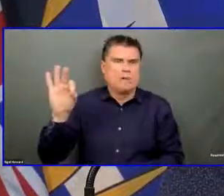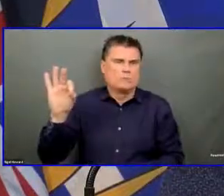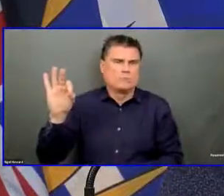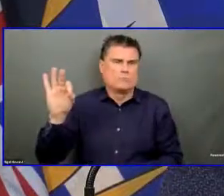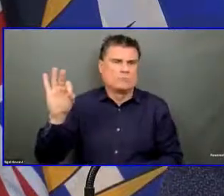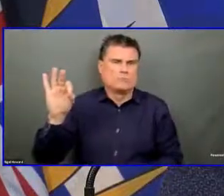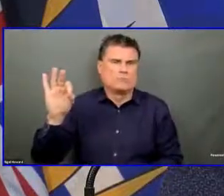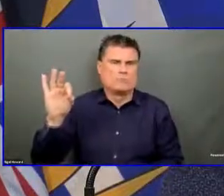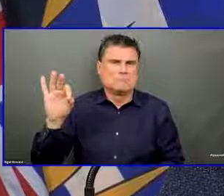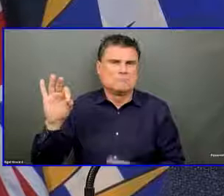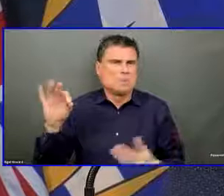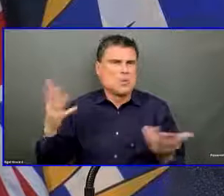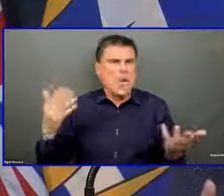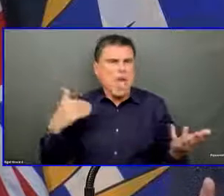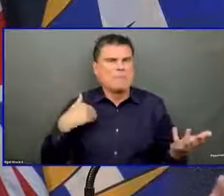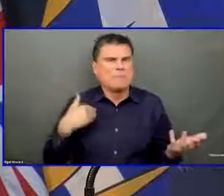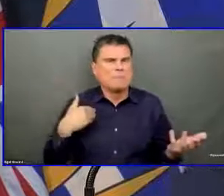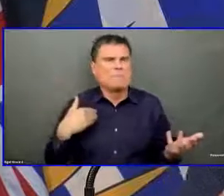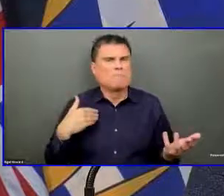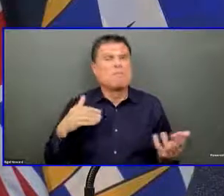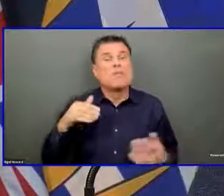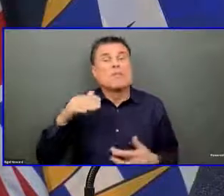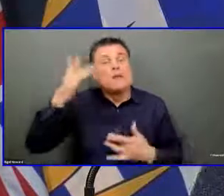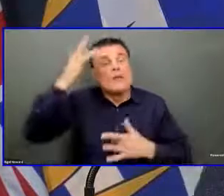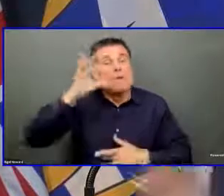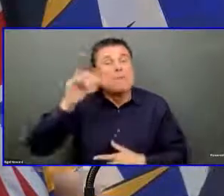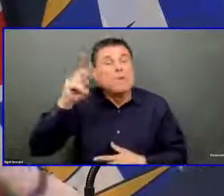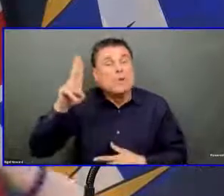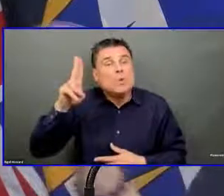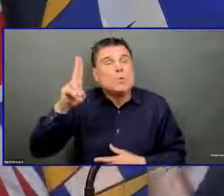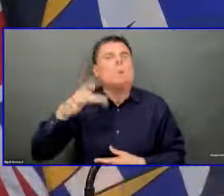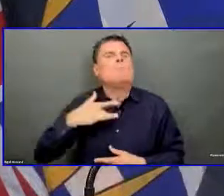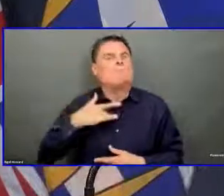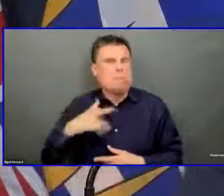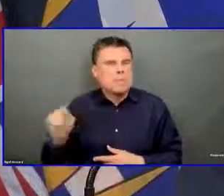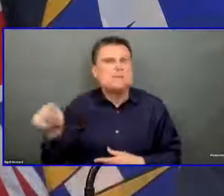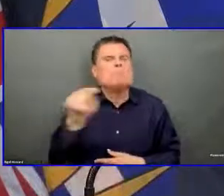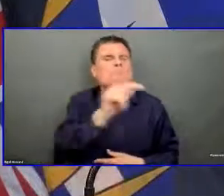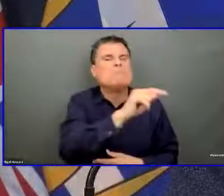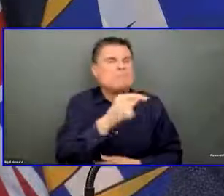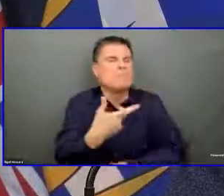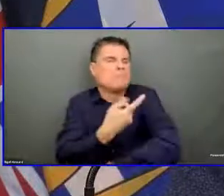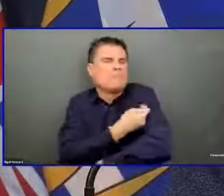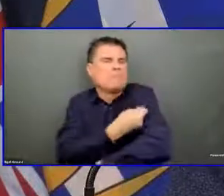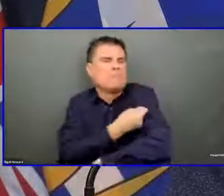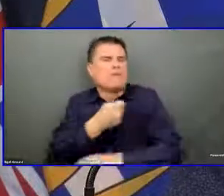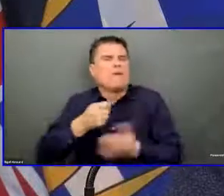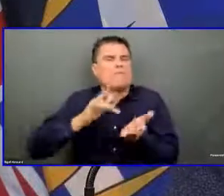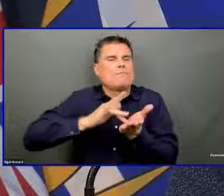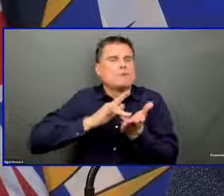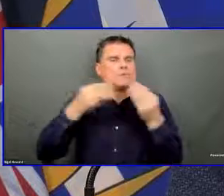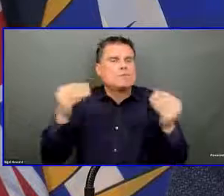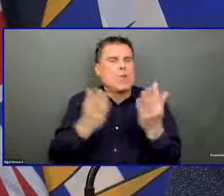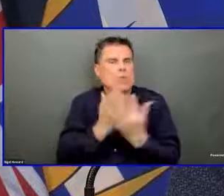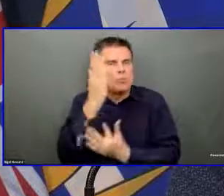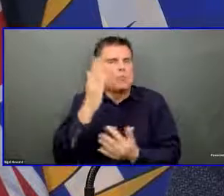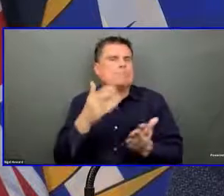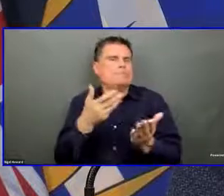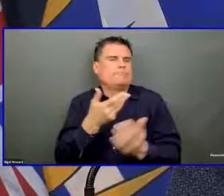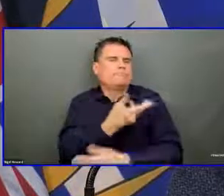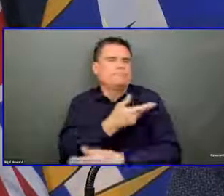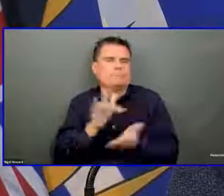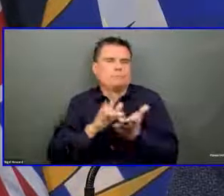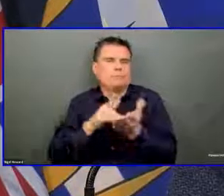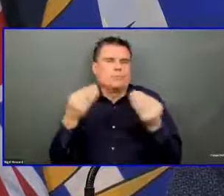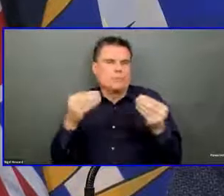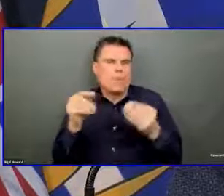we are looking at, especially now that AstraZeneca, and hopefully when we get the Johnson & Johnson, the Janssen vaccine. These